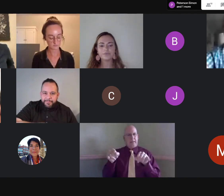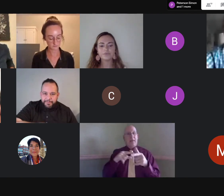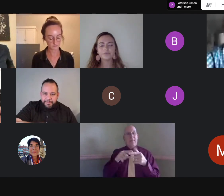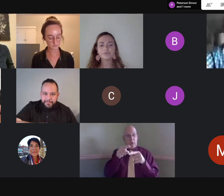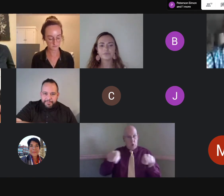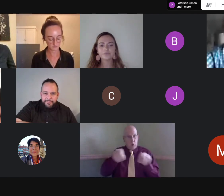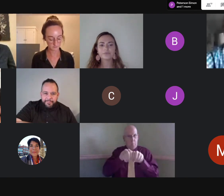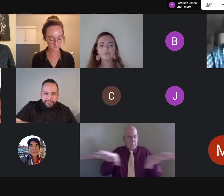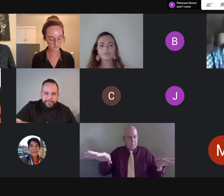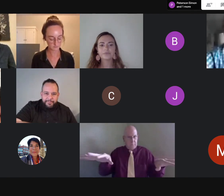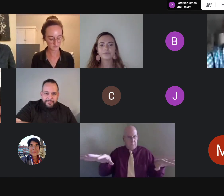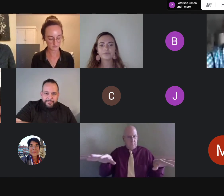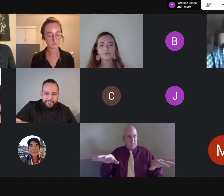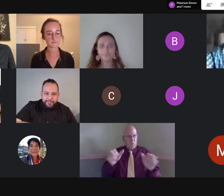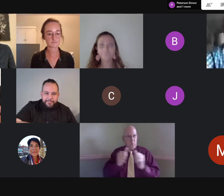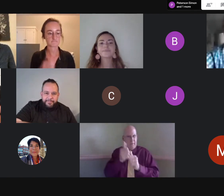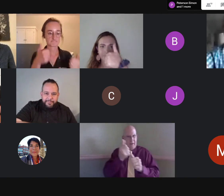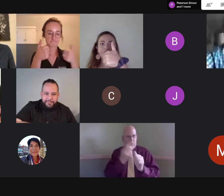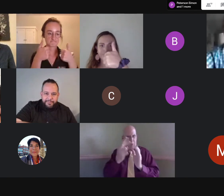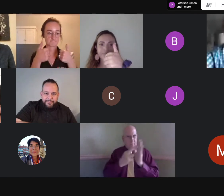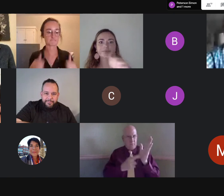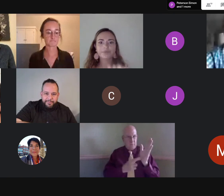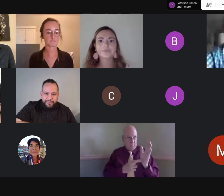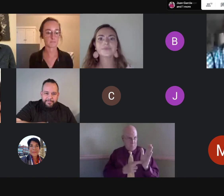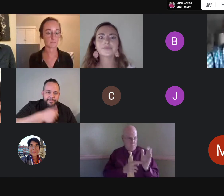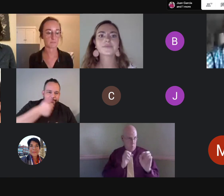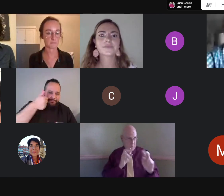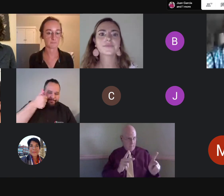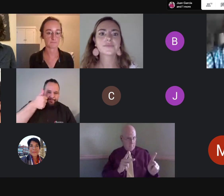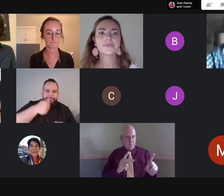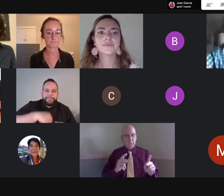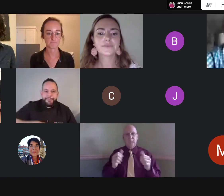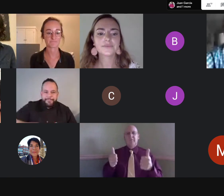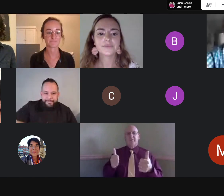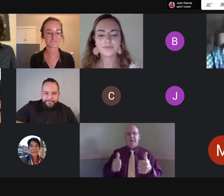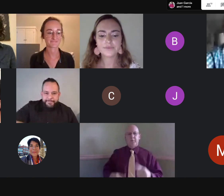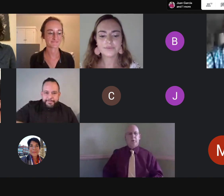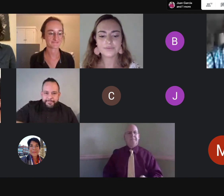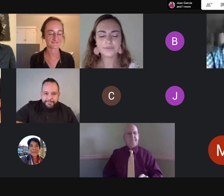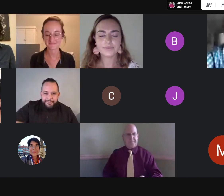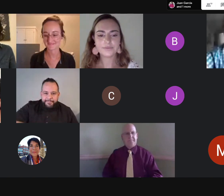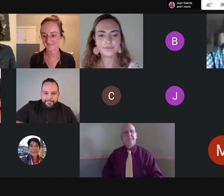who's registered. Is that reasonable? Awesome.